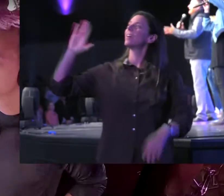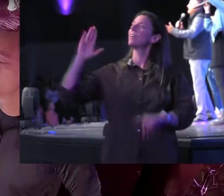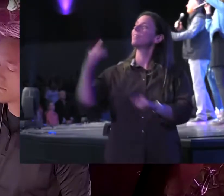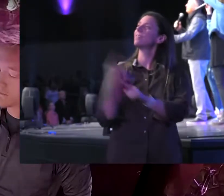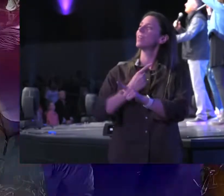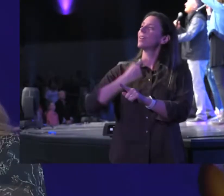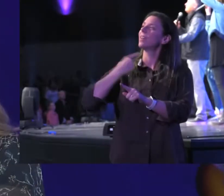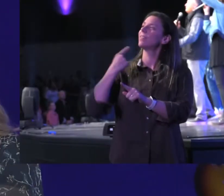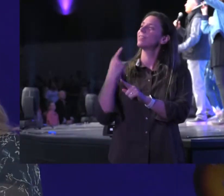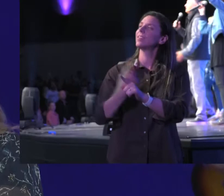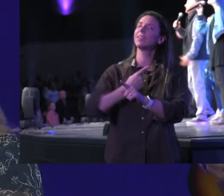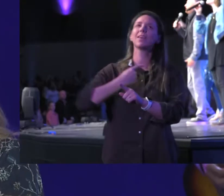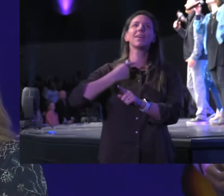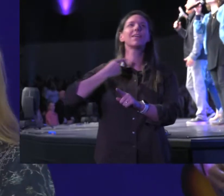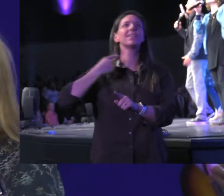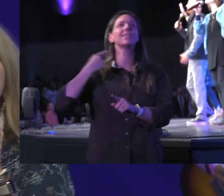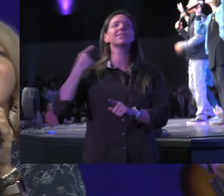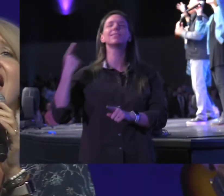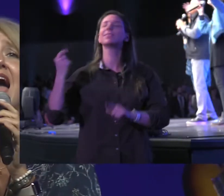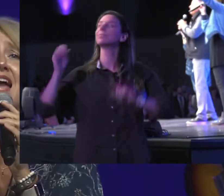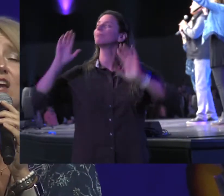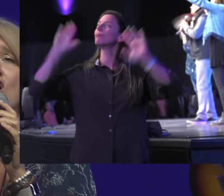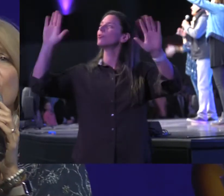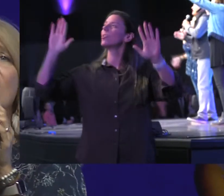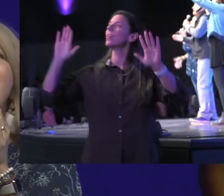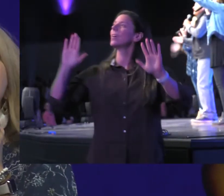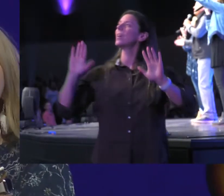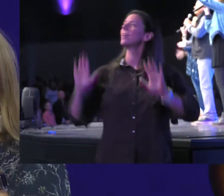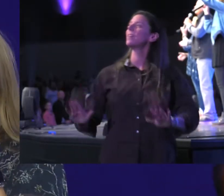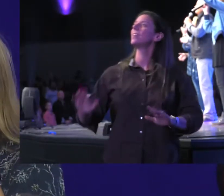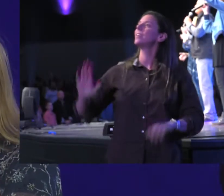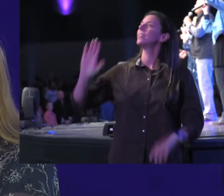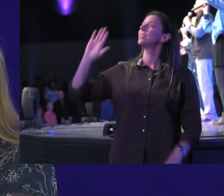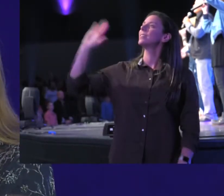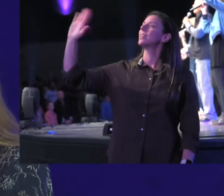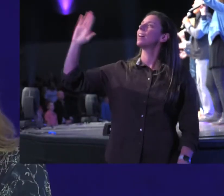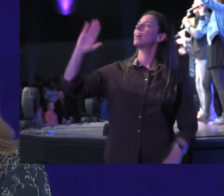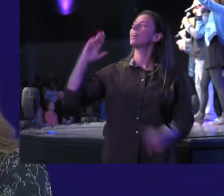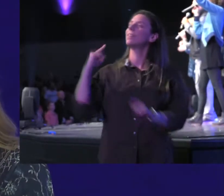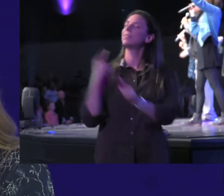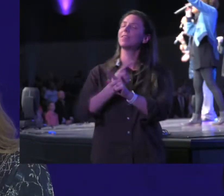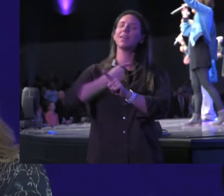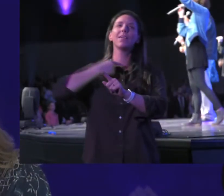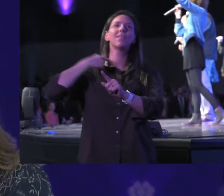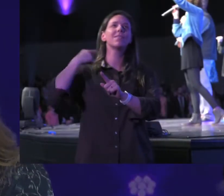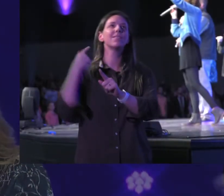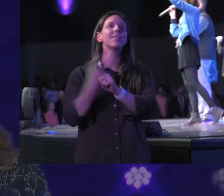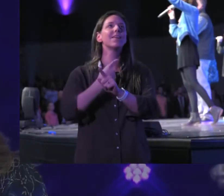Stop.